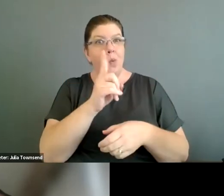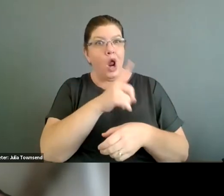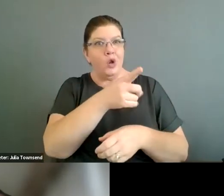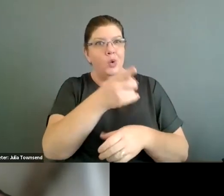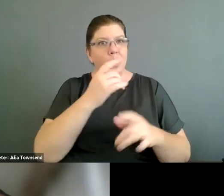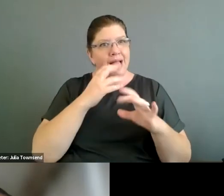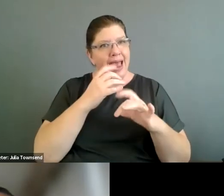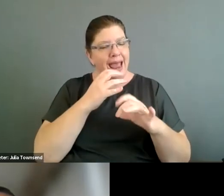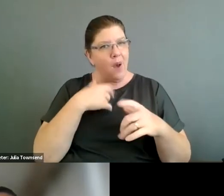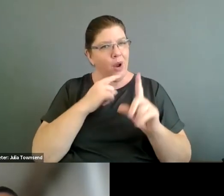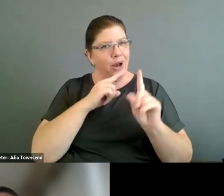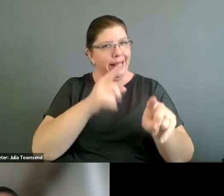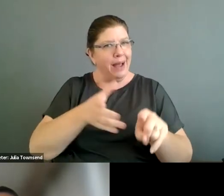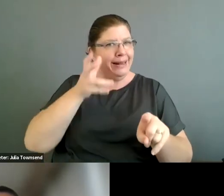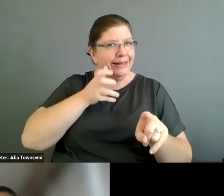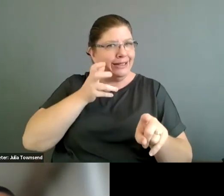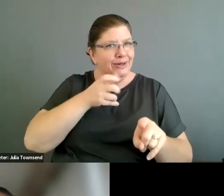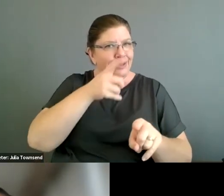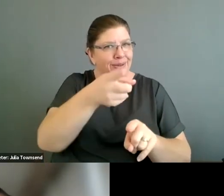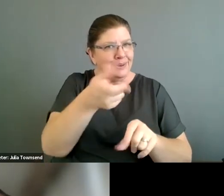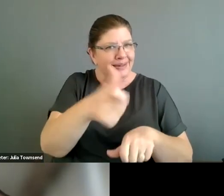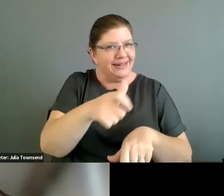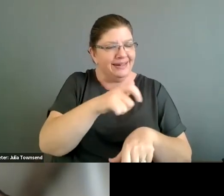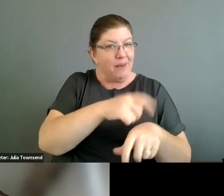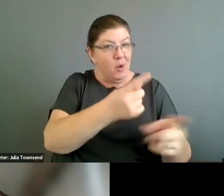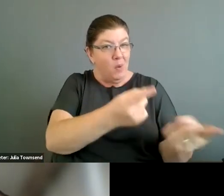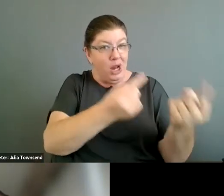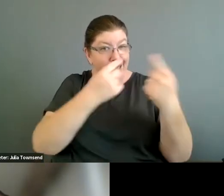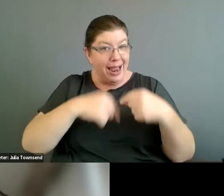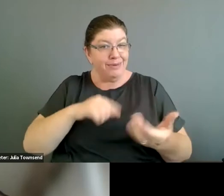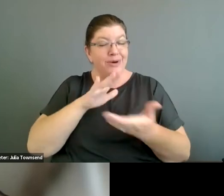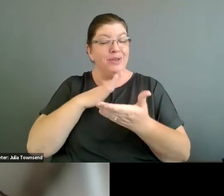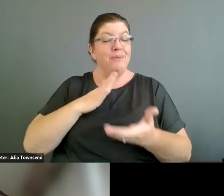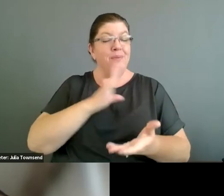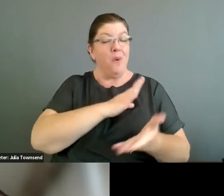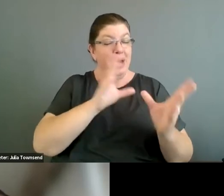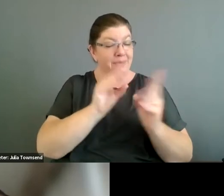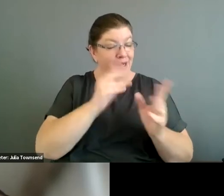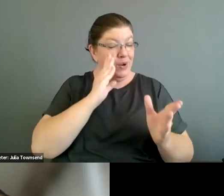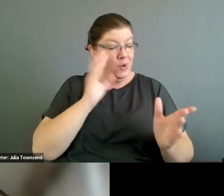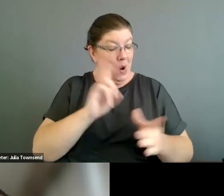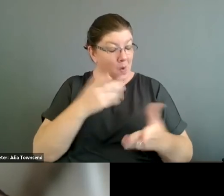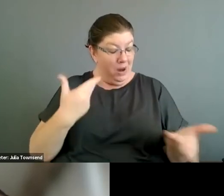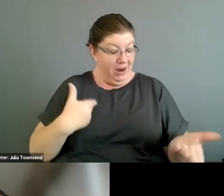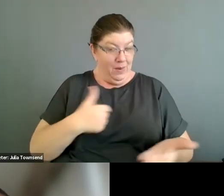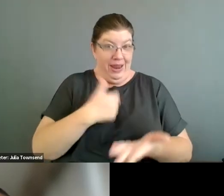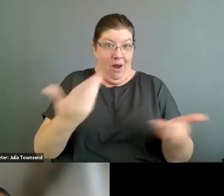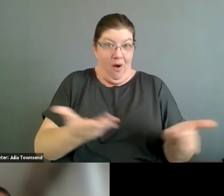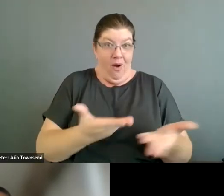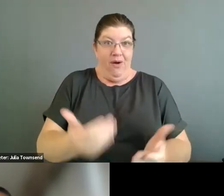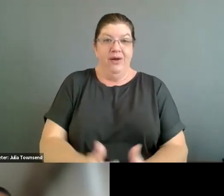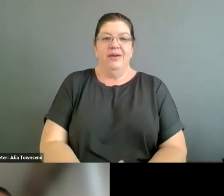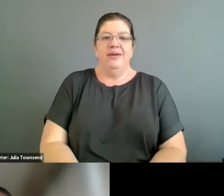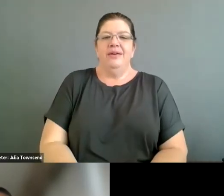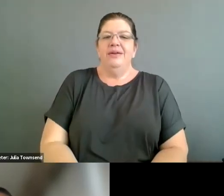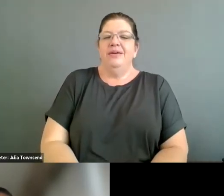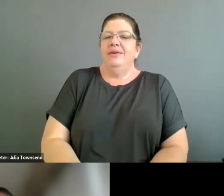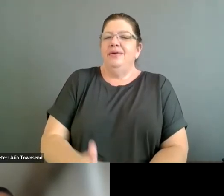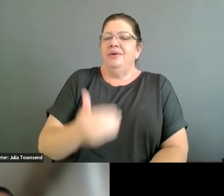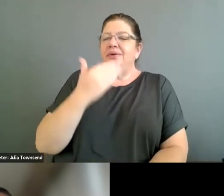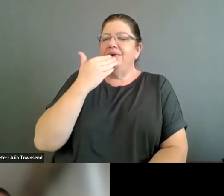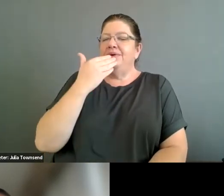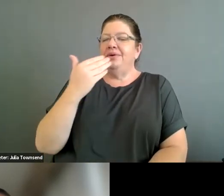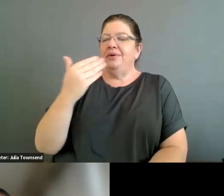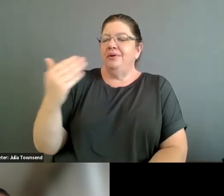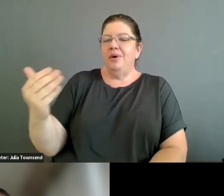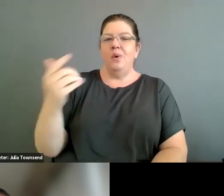come and listen to you. And anytime you want to come over to the board meeting, you know where we're at. Thank you. Really, it was a great